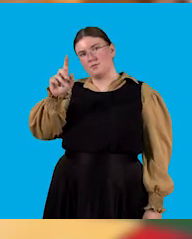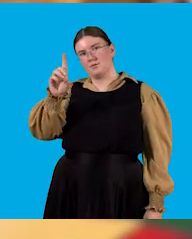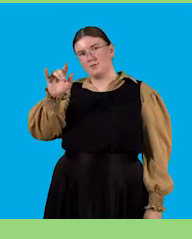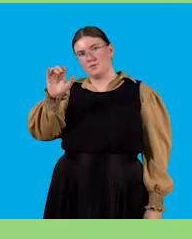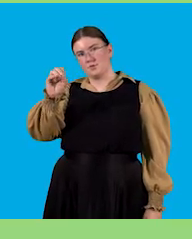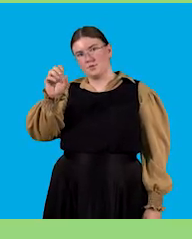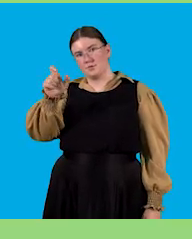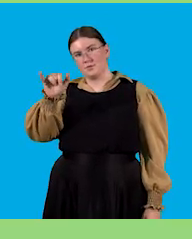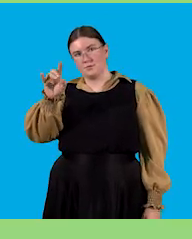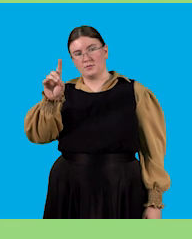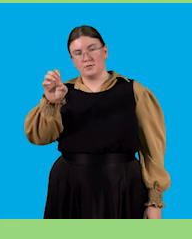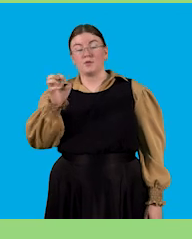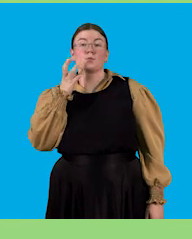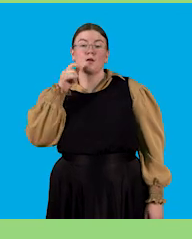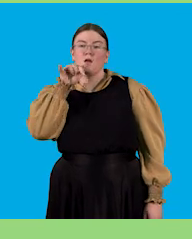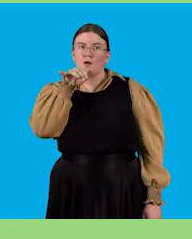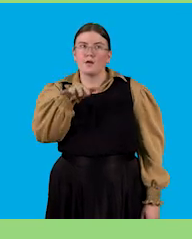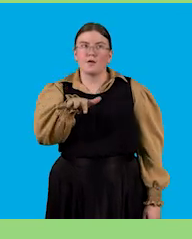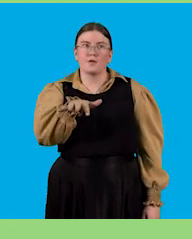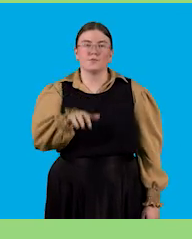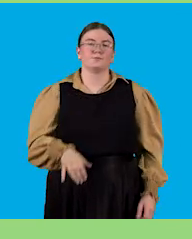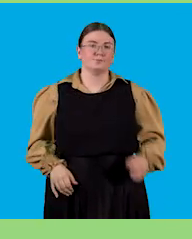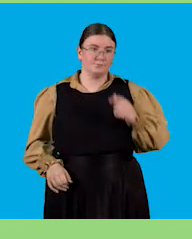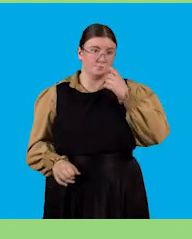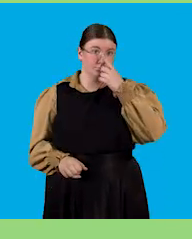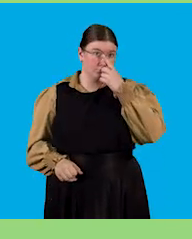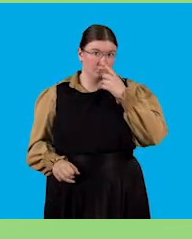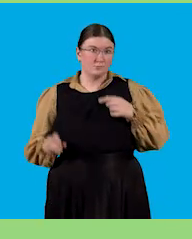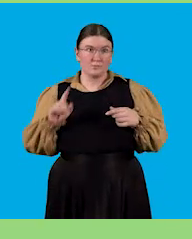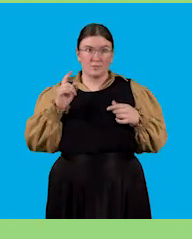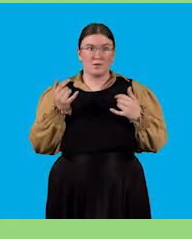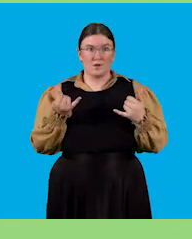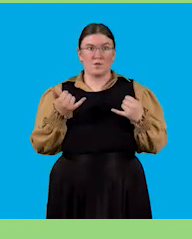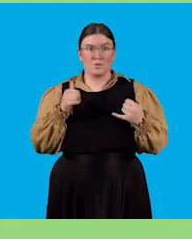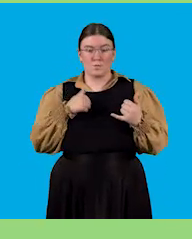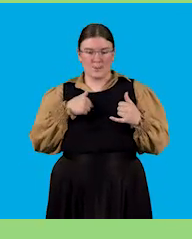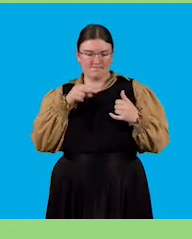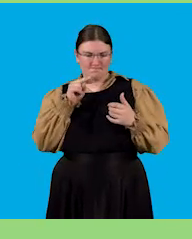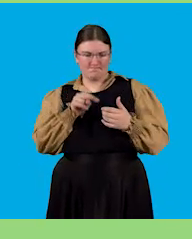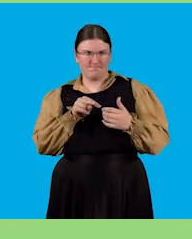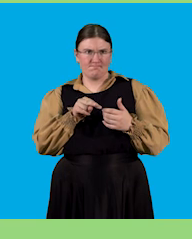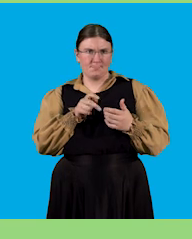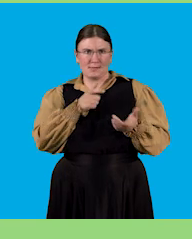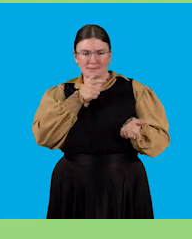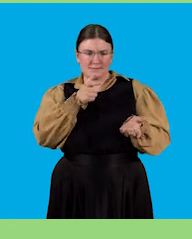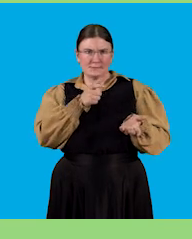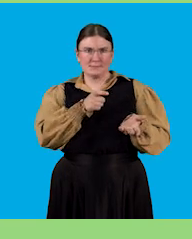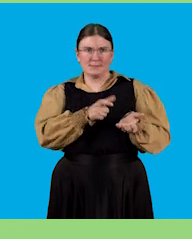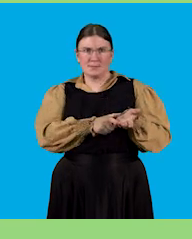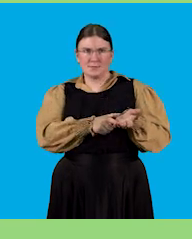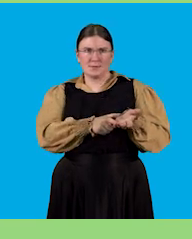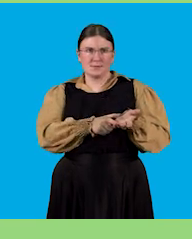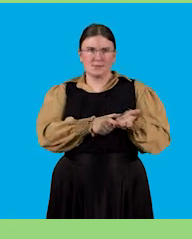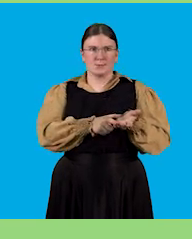exhale. Moving on to our pre-knowledge questions, we are going to look at a number of statements and look